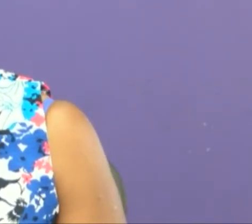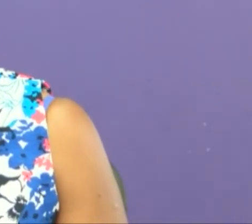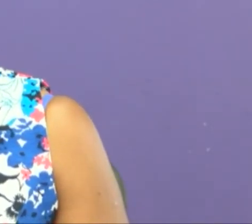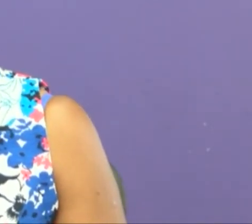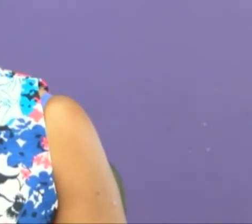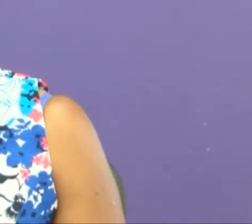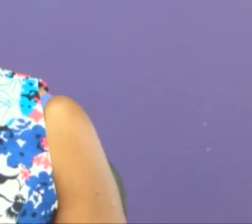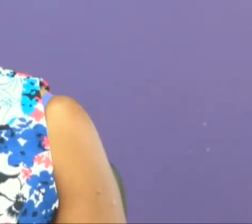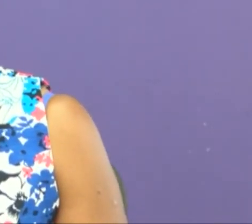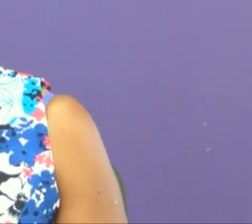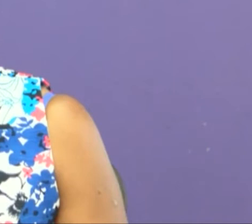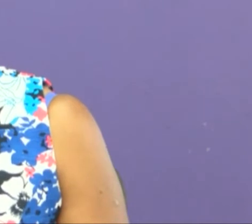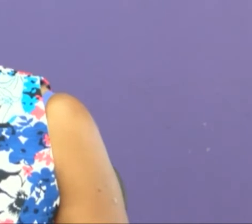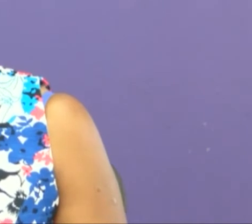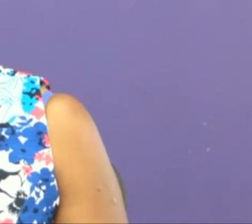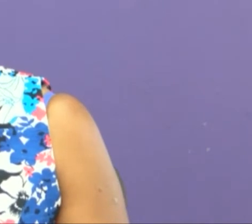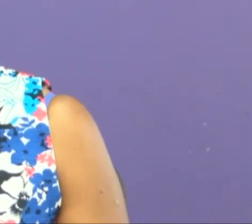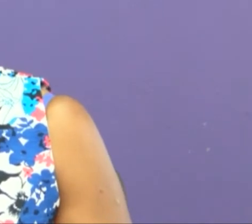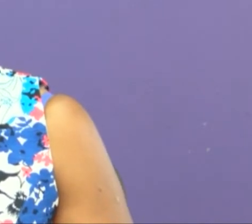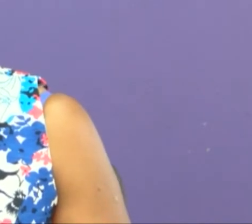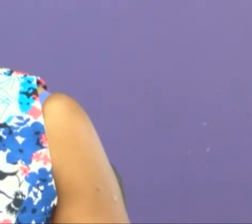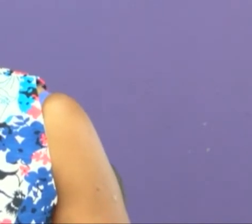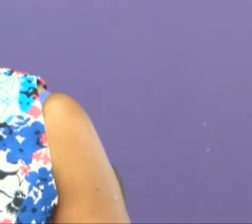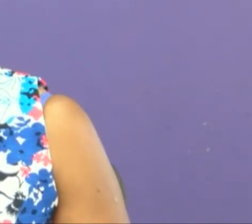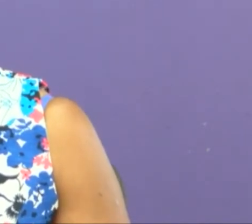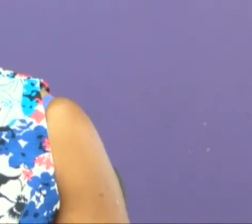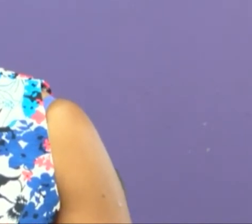starting. And in addition to that, we